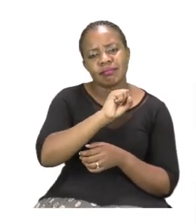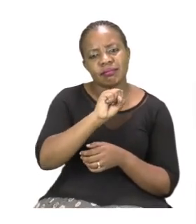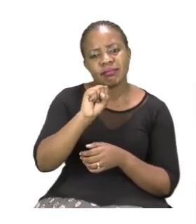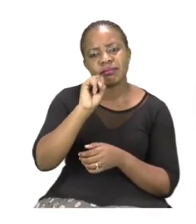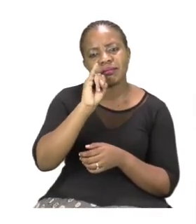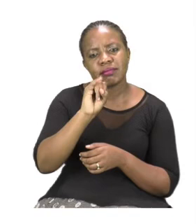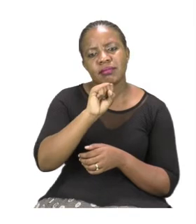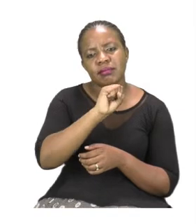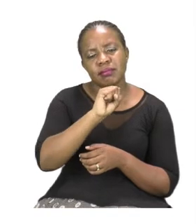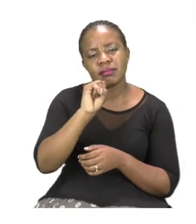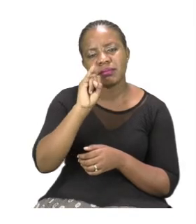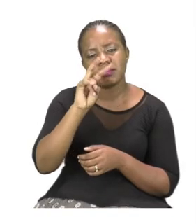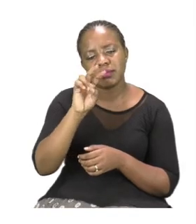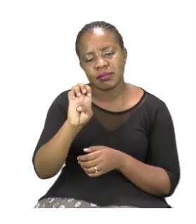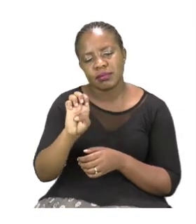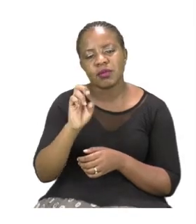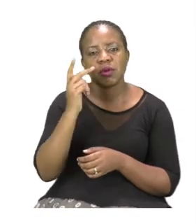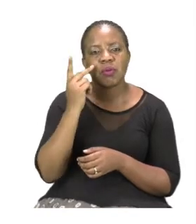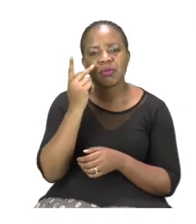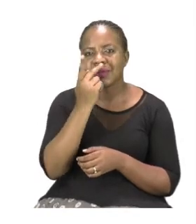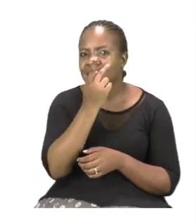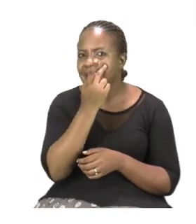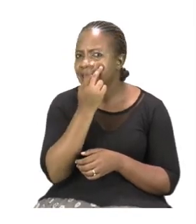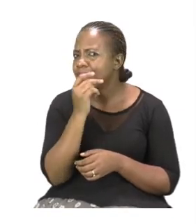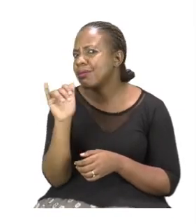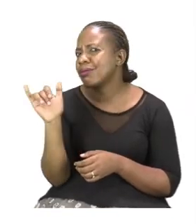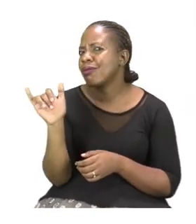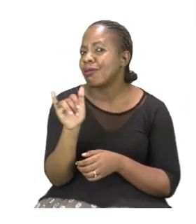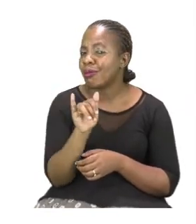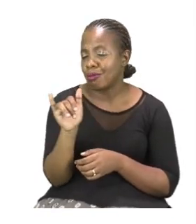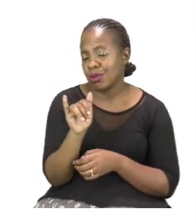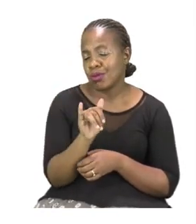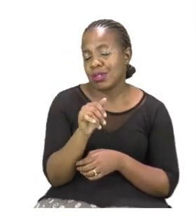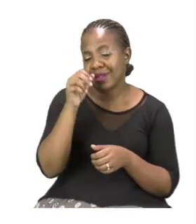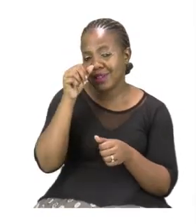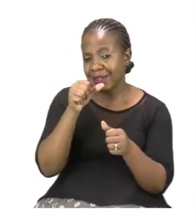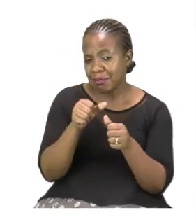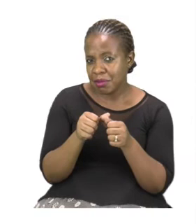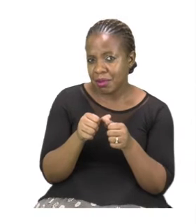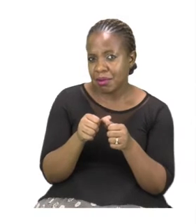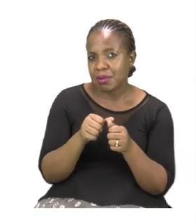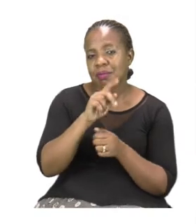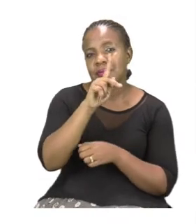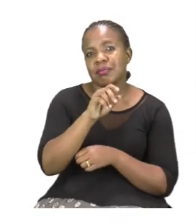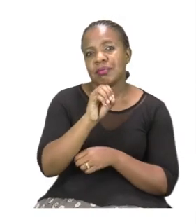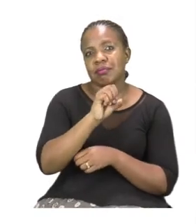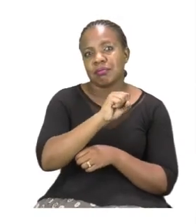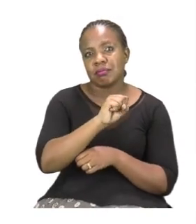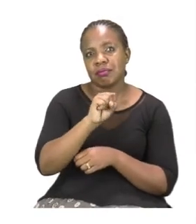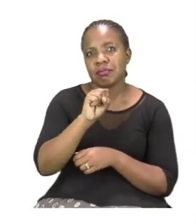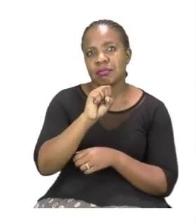Remember, a possessive pronoun shows ownership or what belongs to whom.